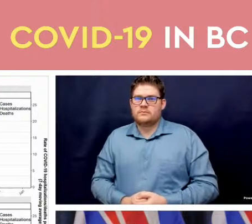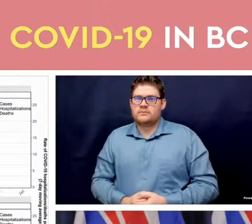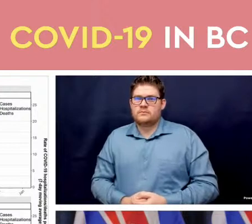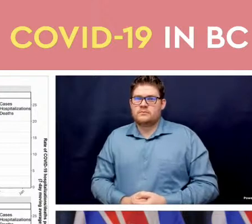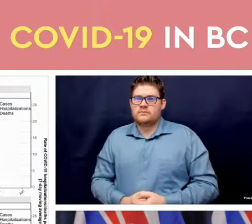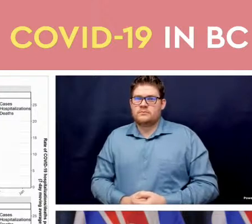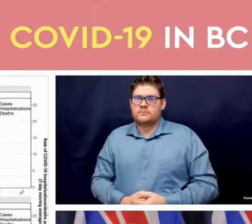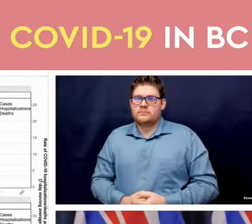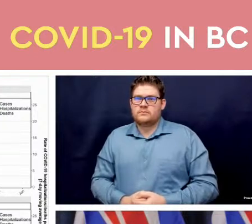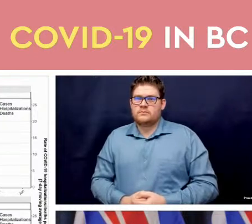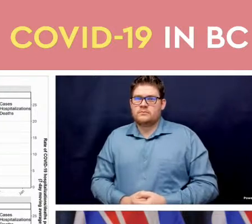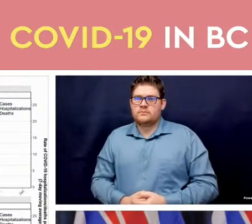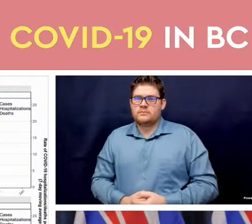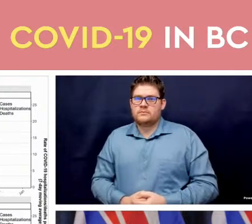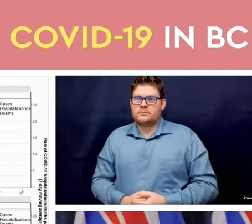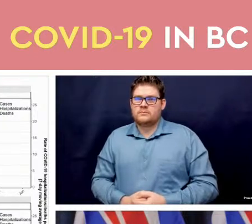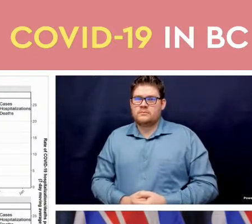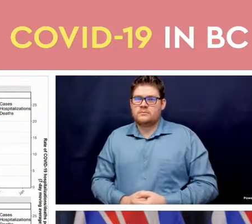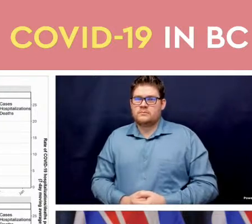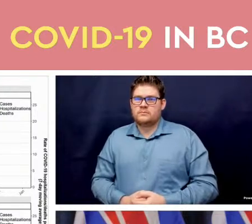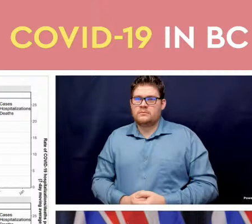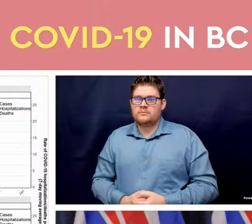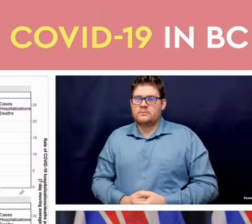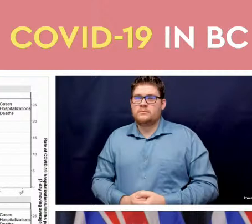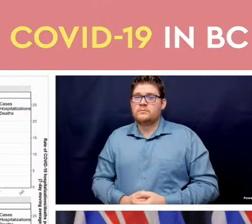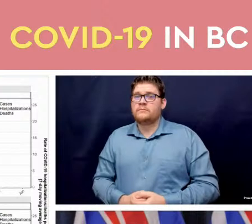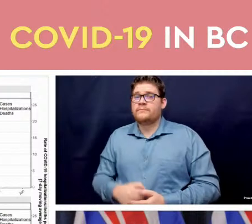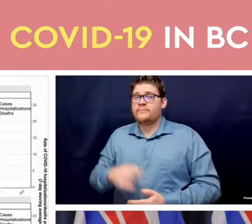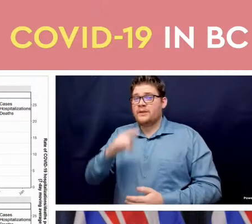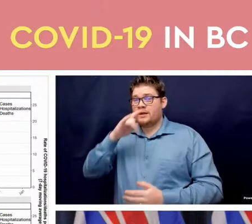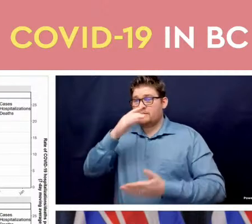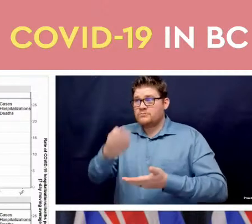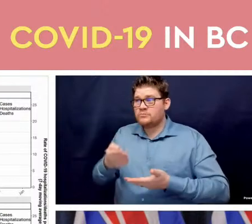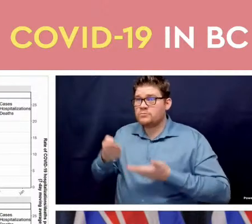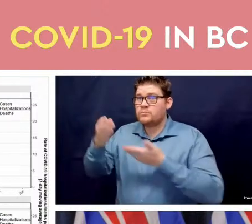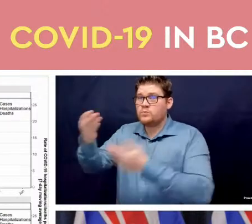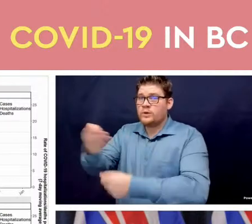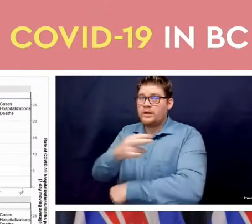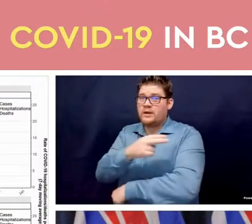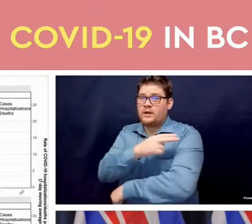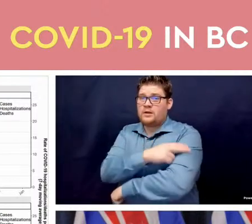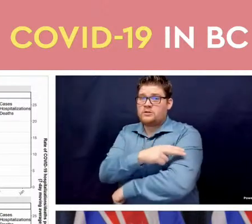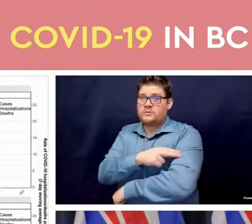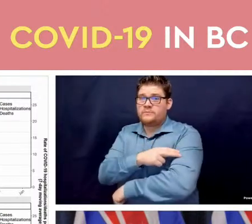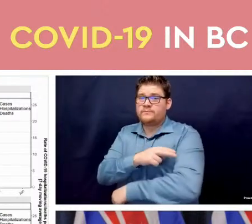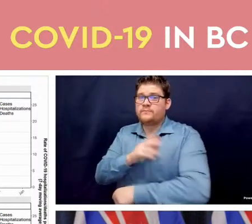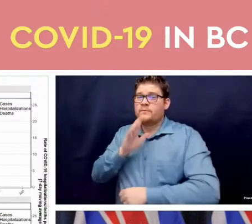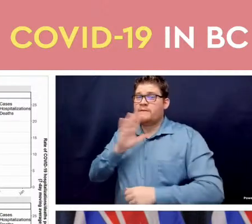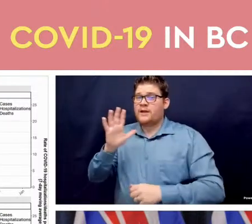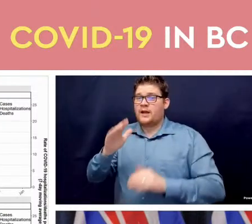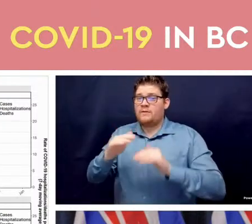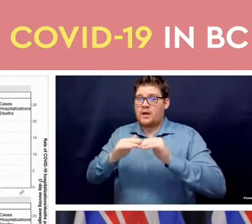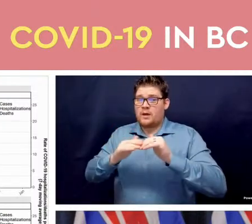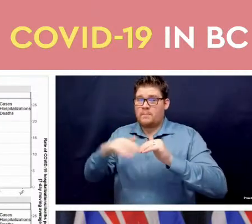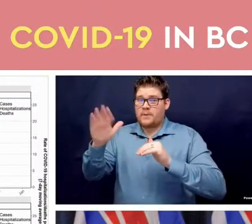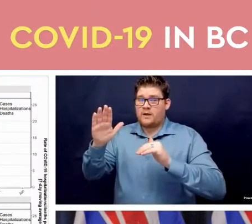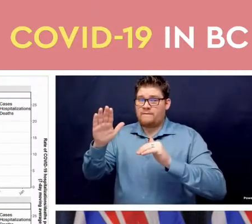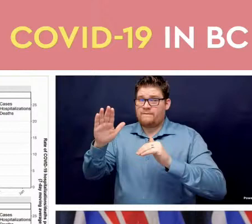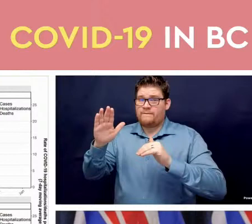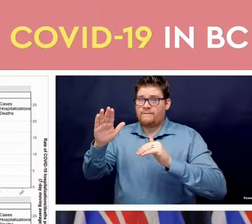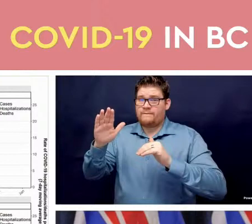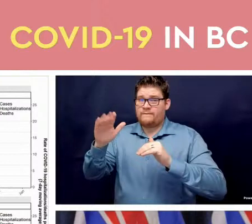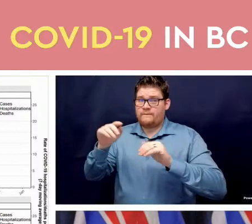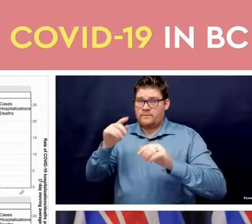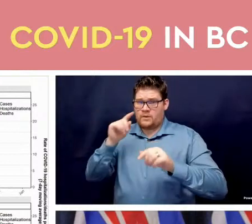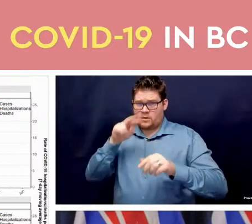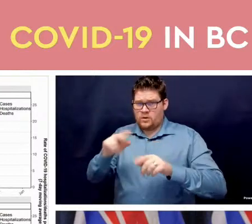vaccinated. So it offers you protection as a child yourself, for children over age